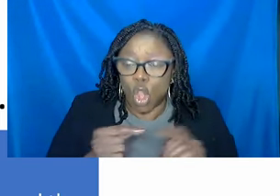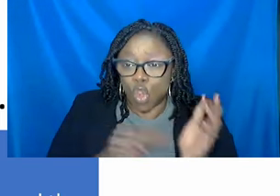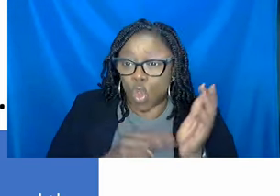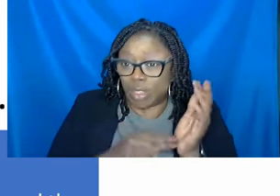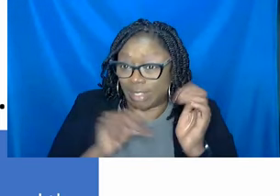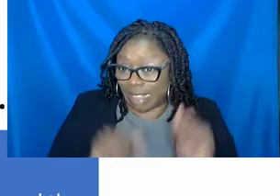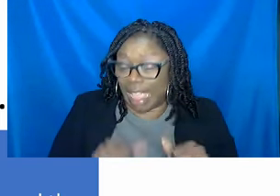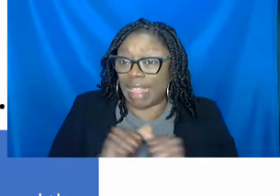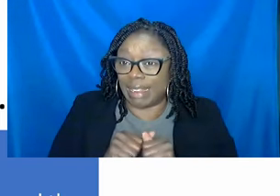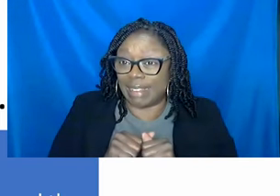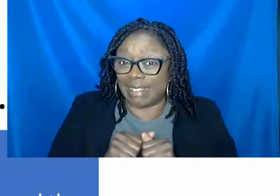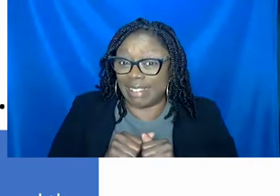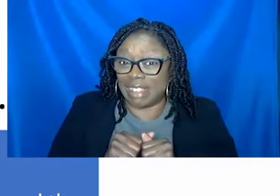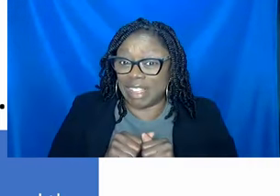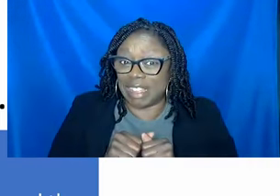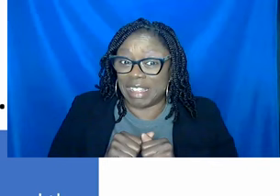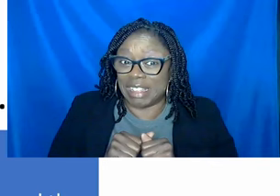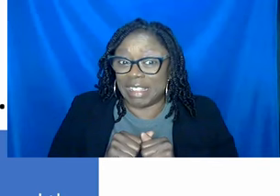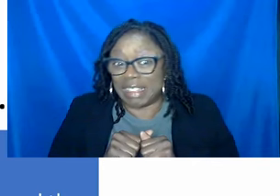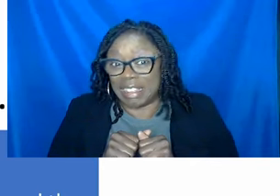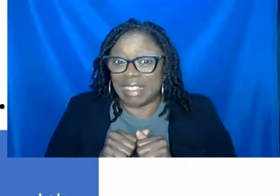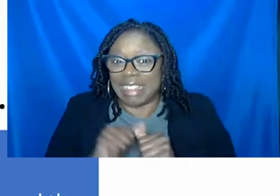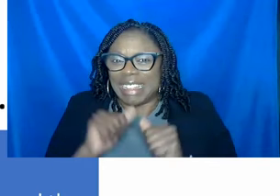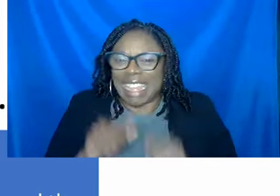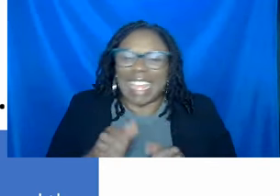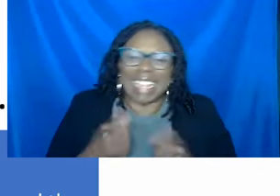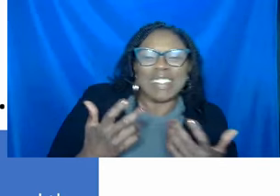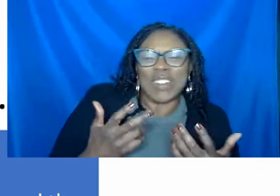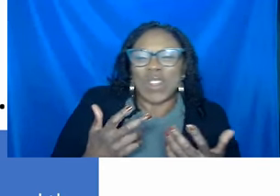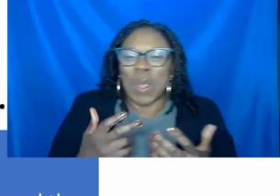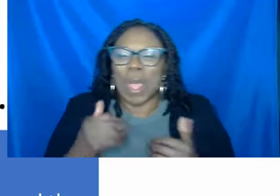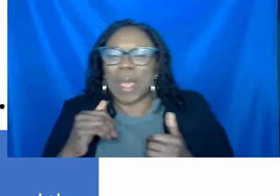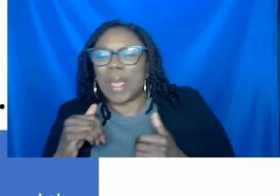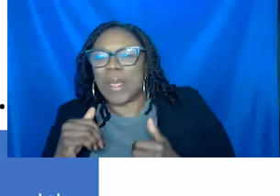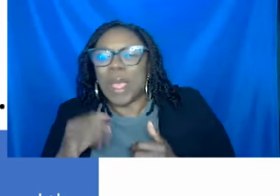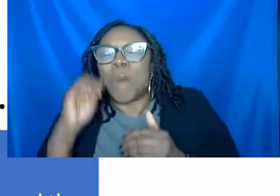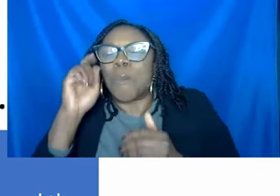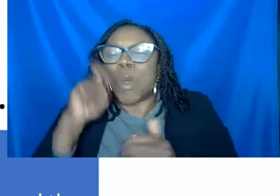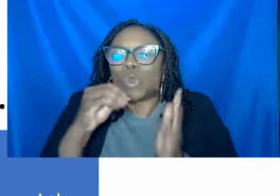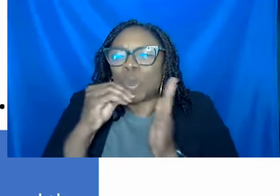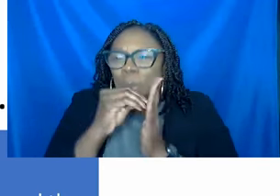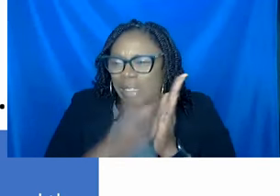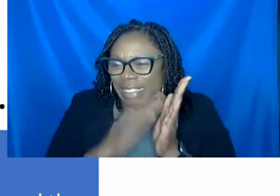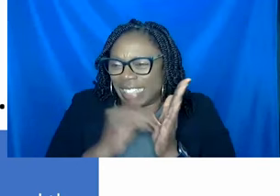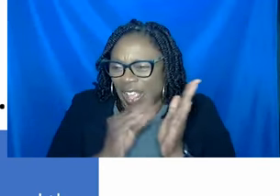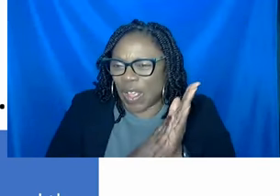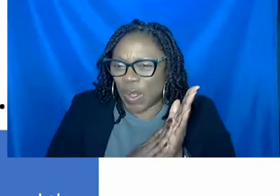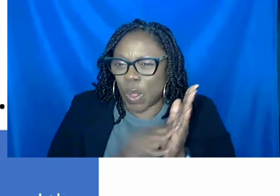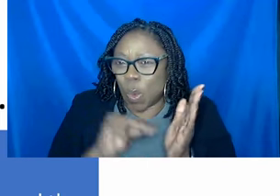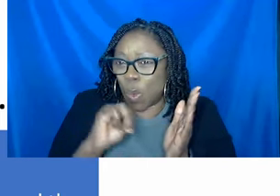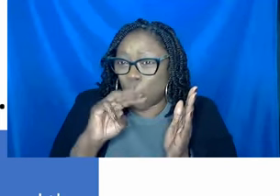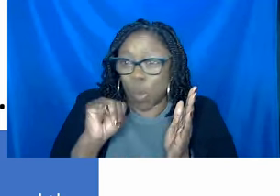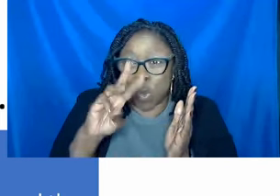little bit, I call legitimizing deviancy, because they're supposed to document home status, and they do